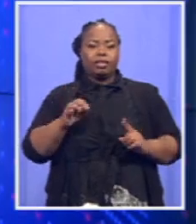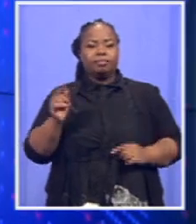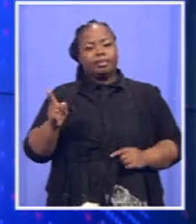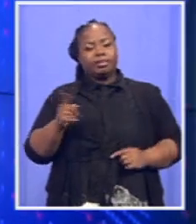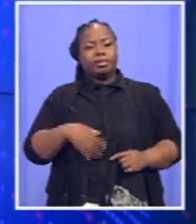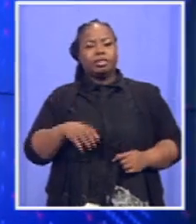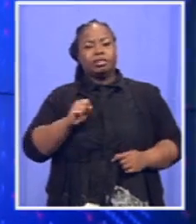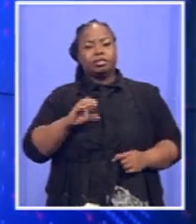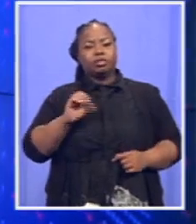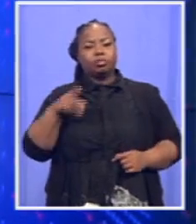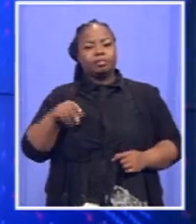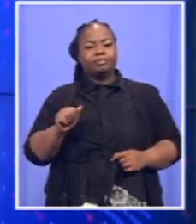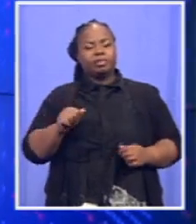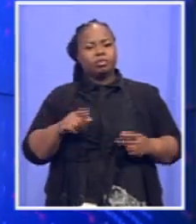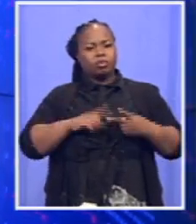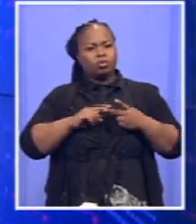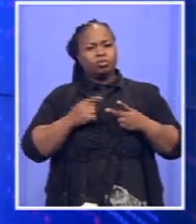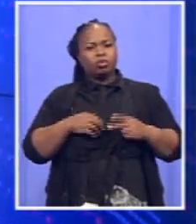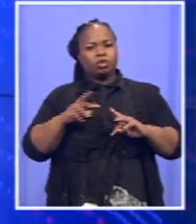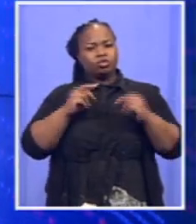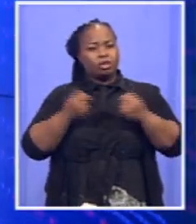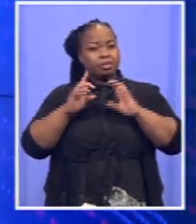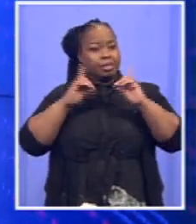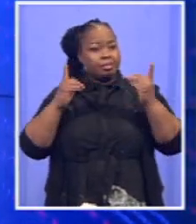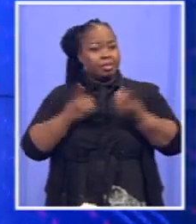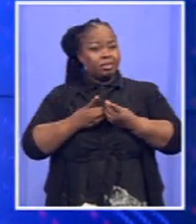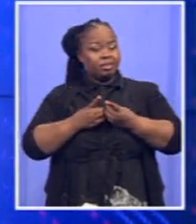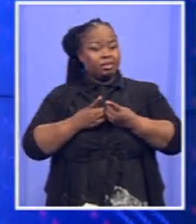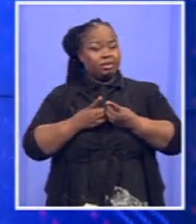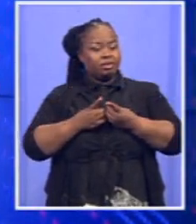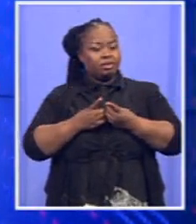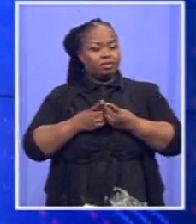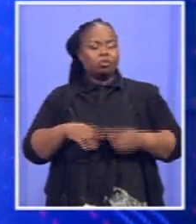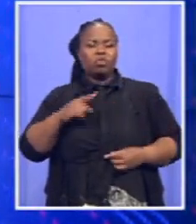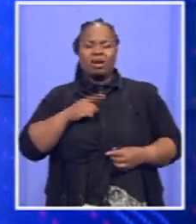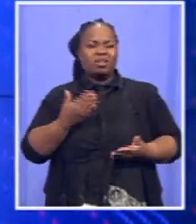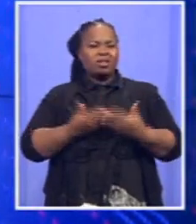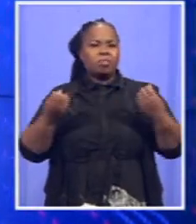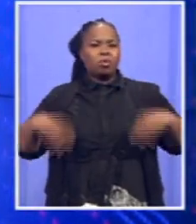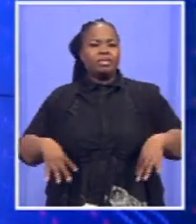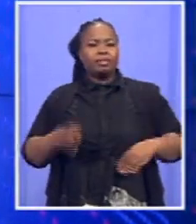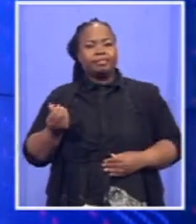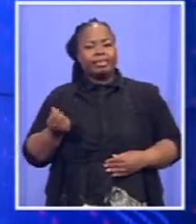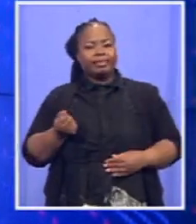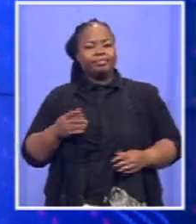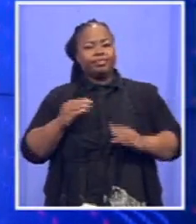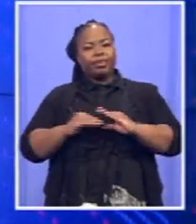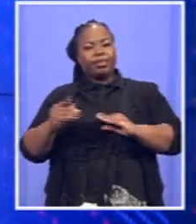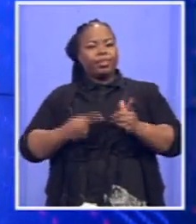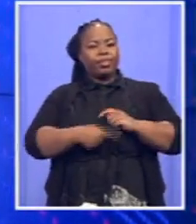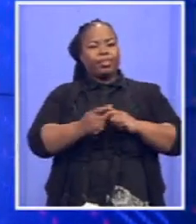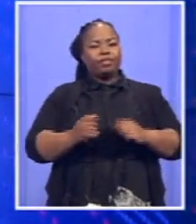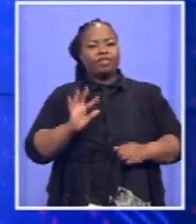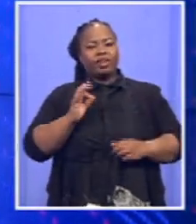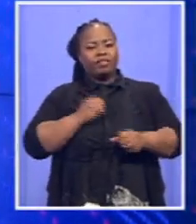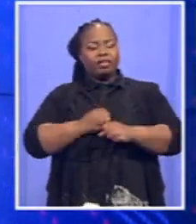launched the Standing Committee on Appropriations on national departments which have had fruitless, wasteful and irregular expenditure over the last